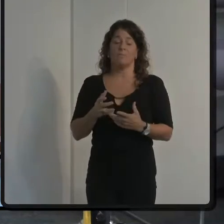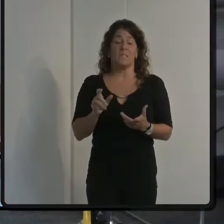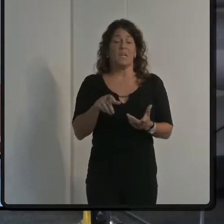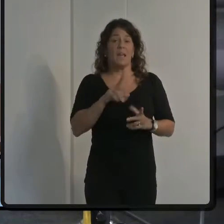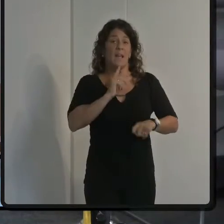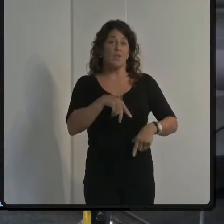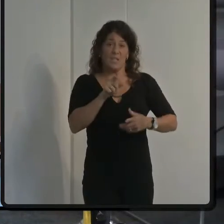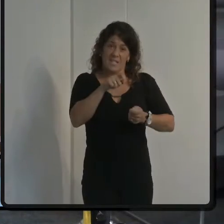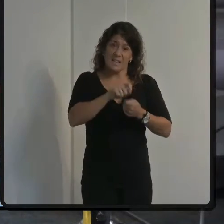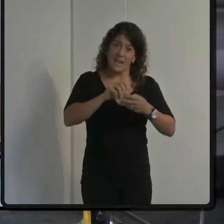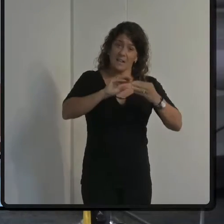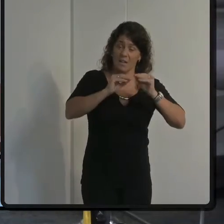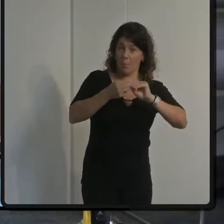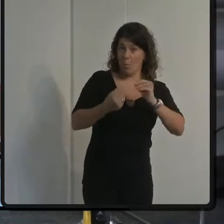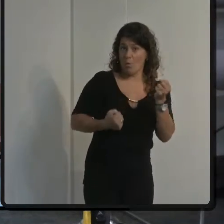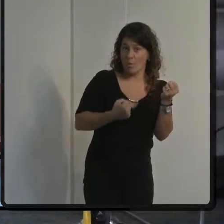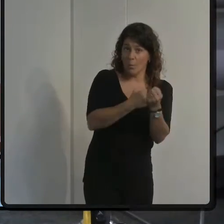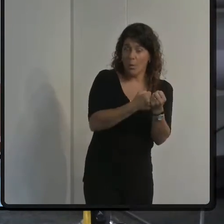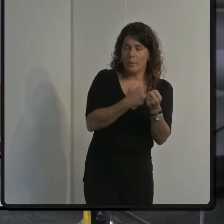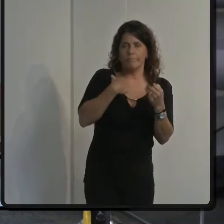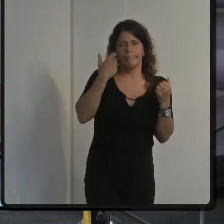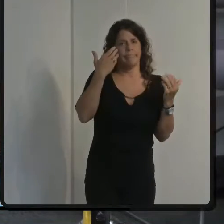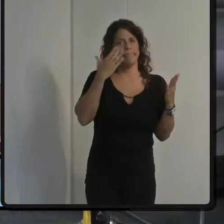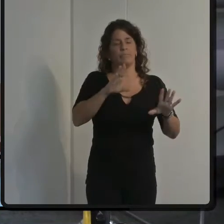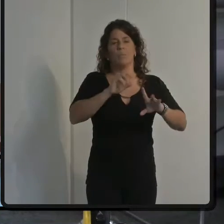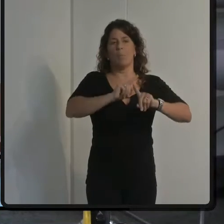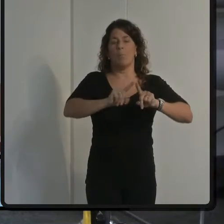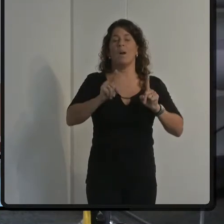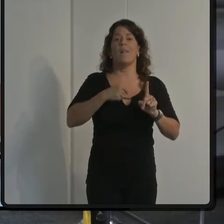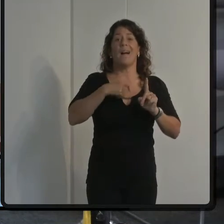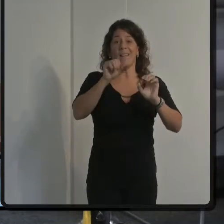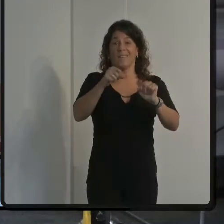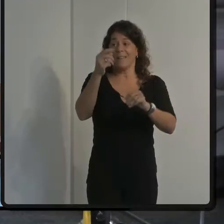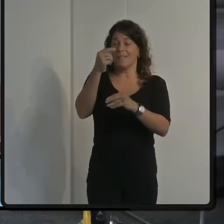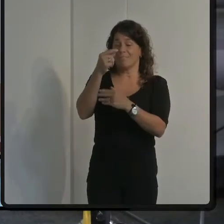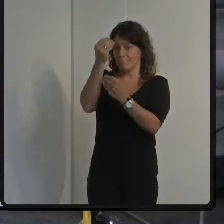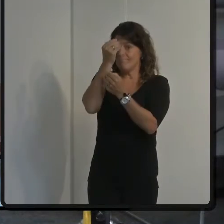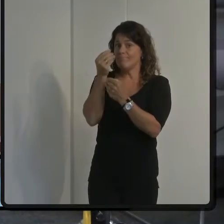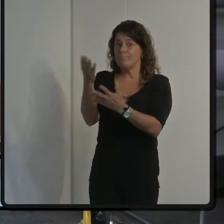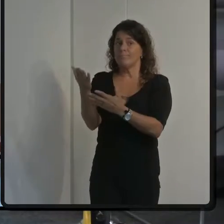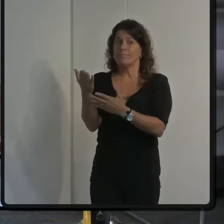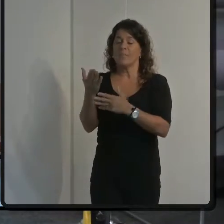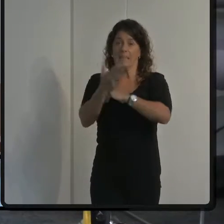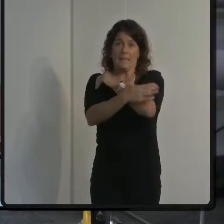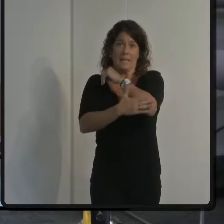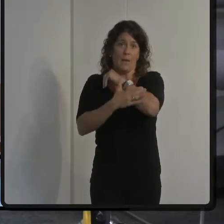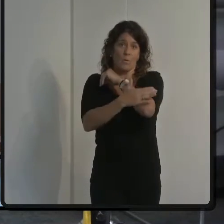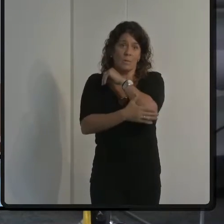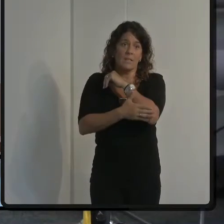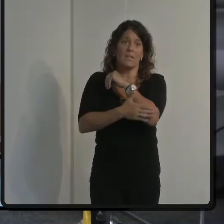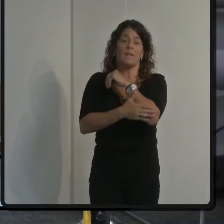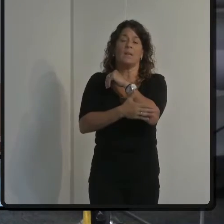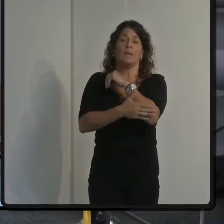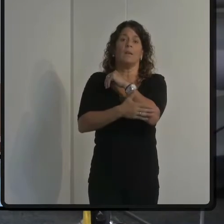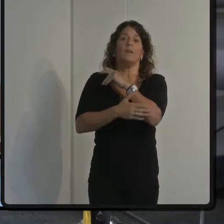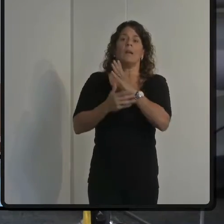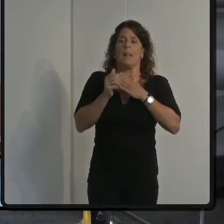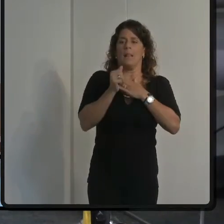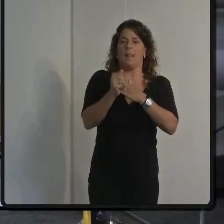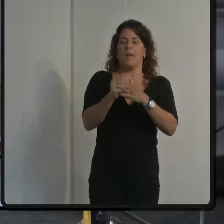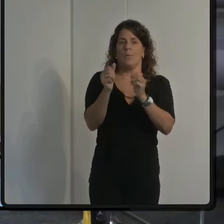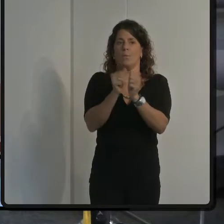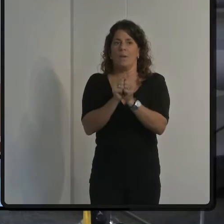participants in the movement, but I can tell you that it is the county led by Supervisor